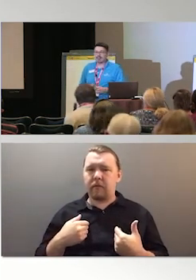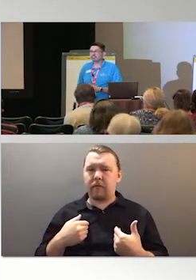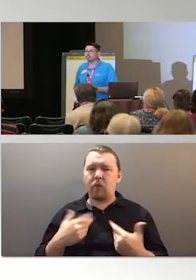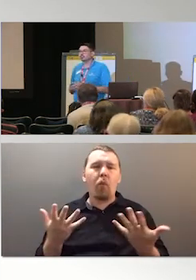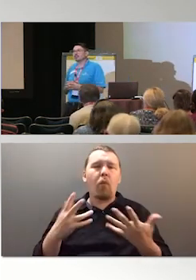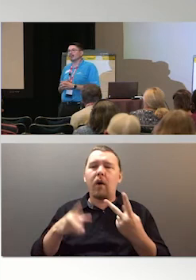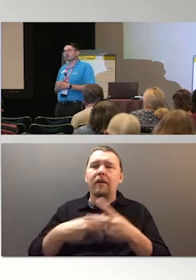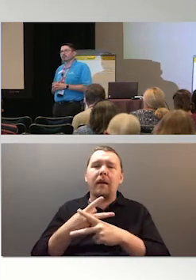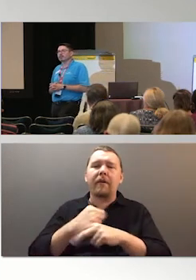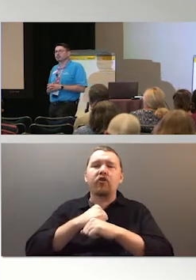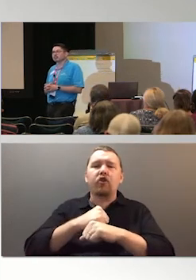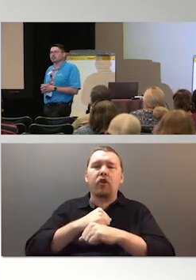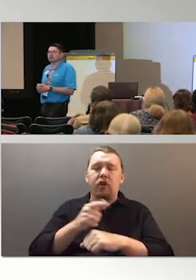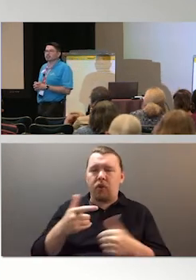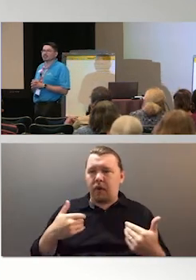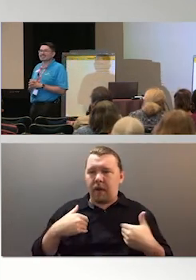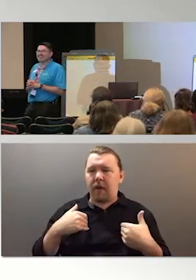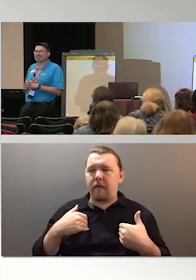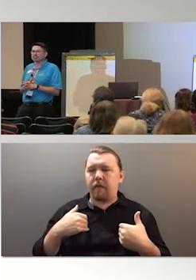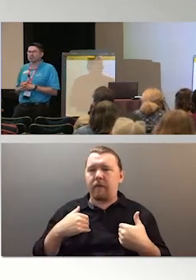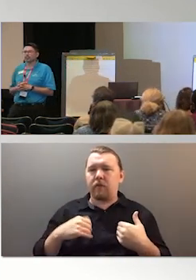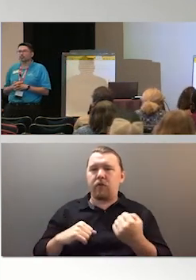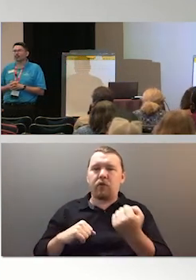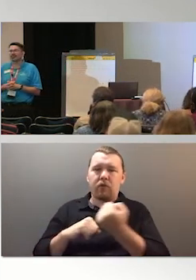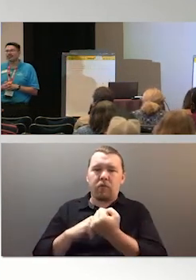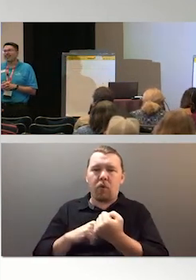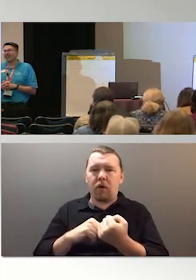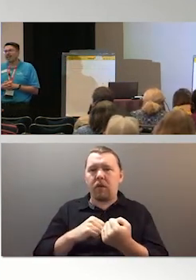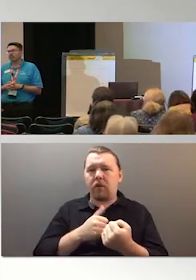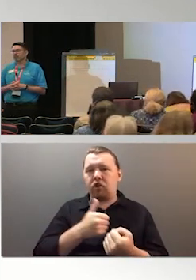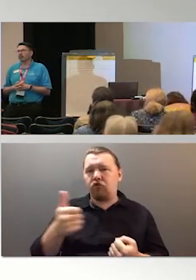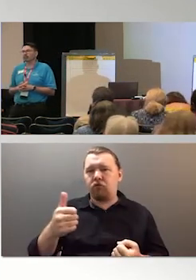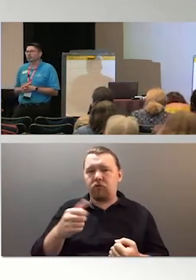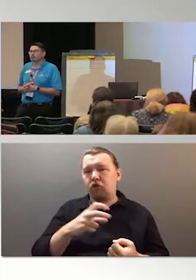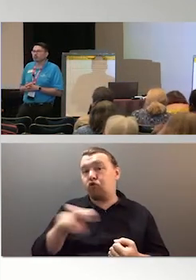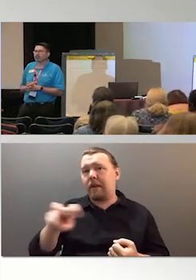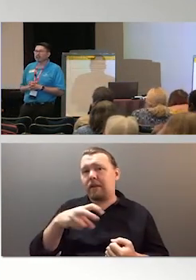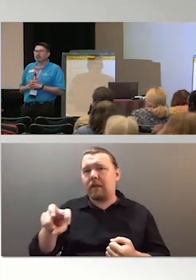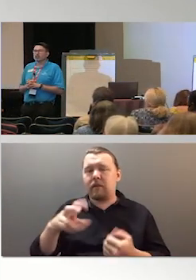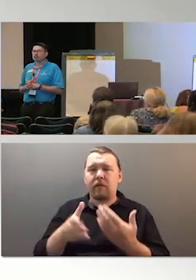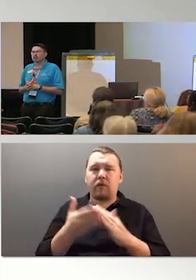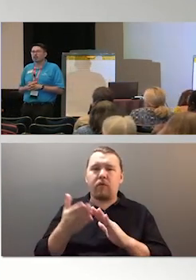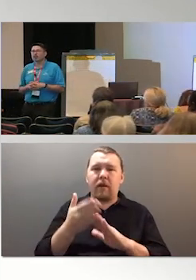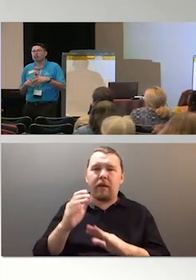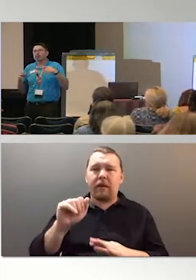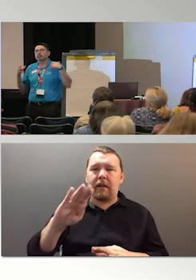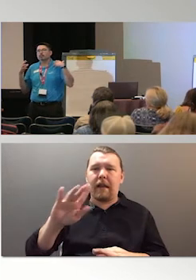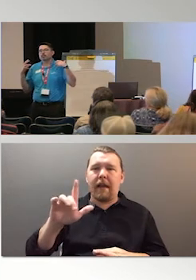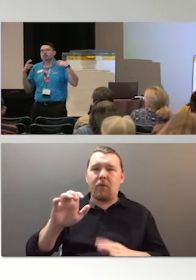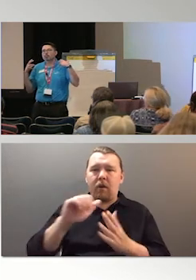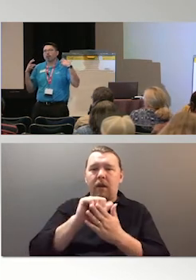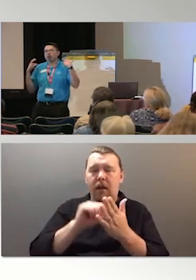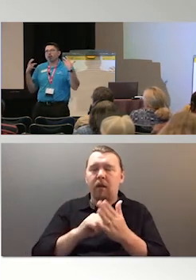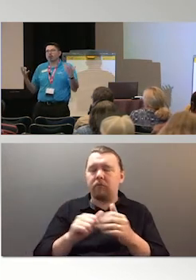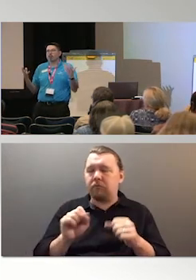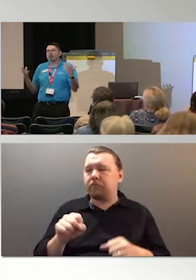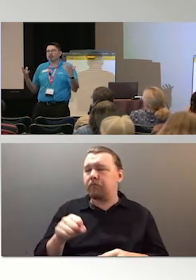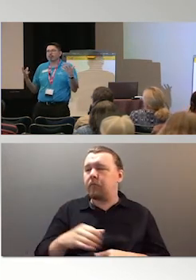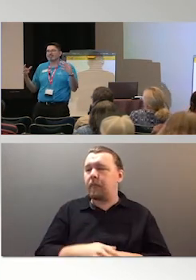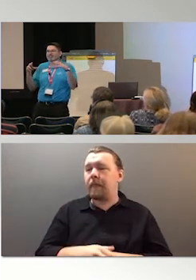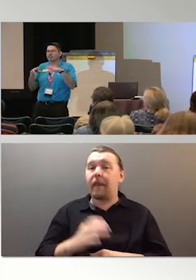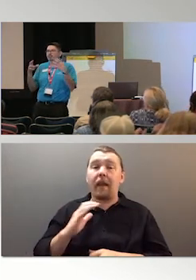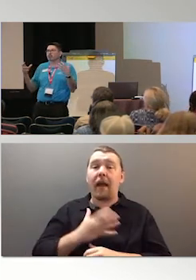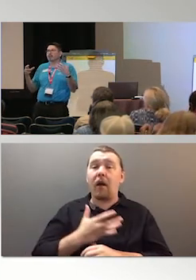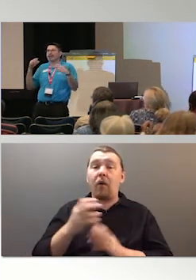What kind of security do you have in place to protect the transactions that's running ABLE accounts? So that's great. So our